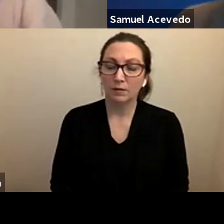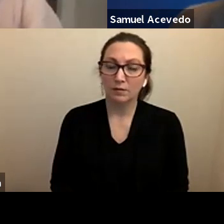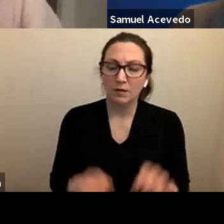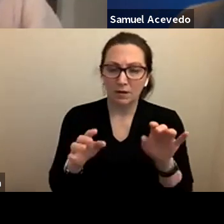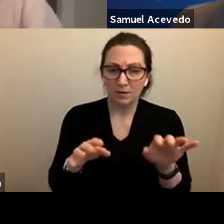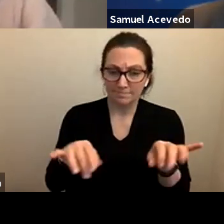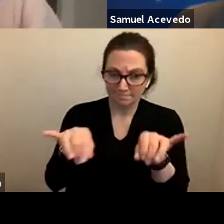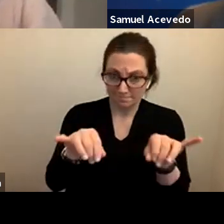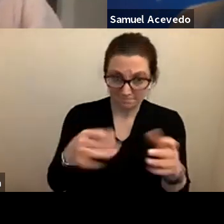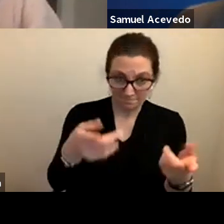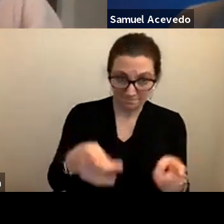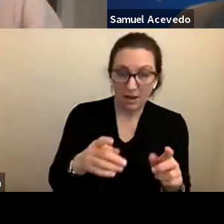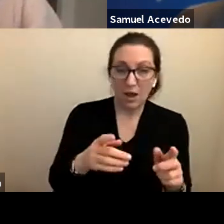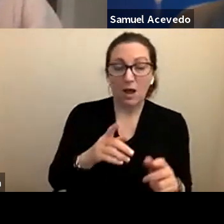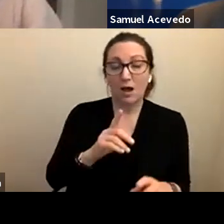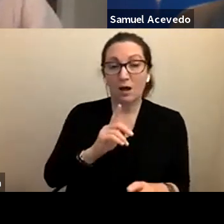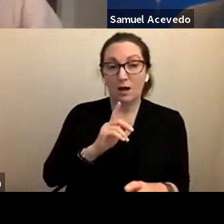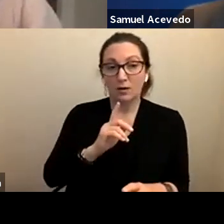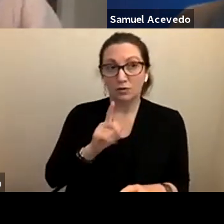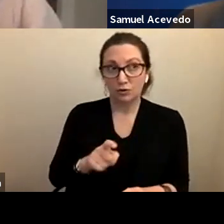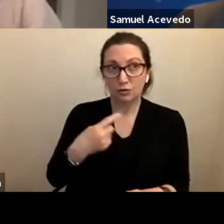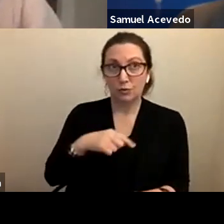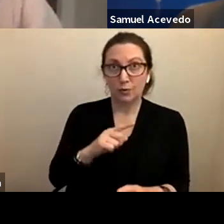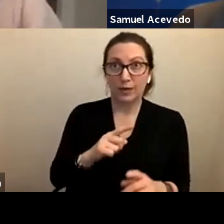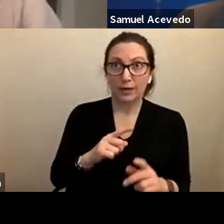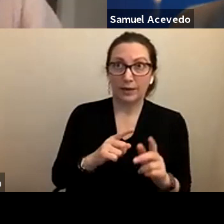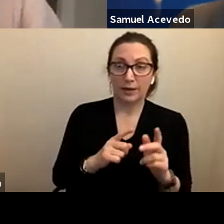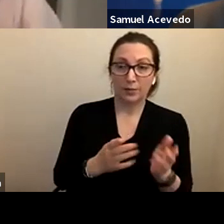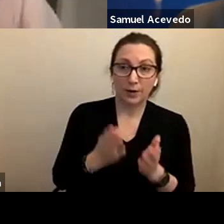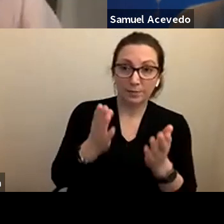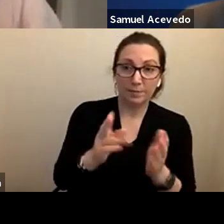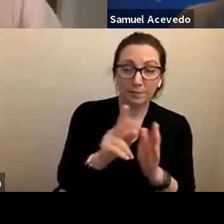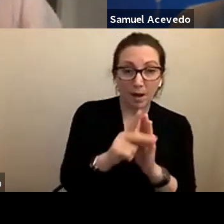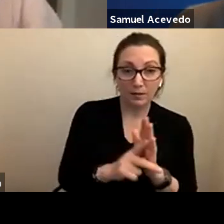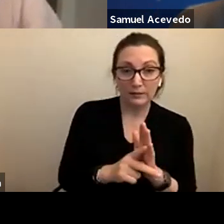recommending a policy that is designed to weed students out